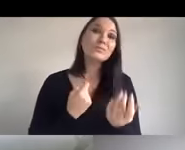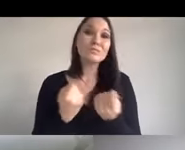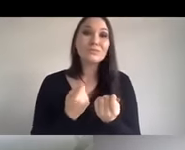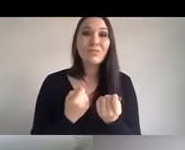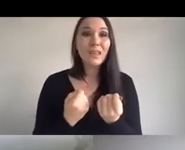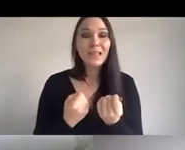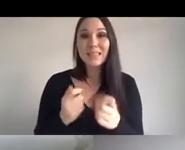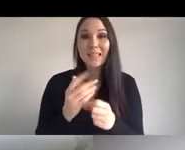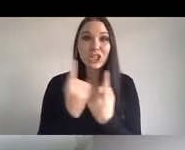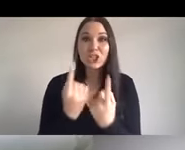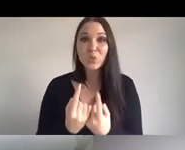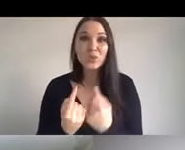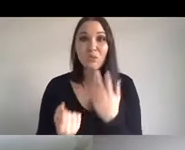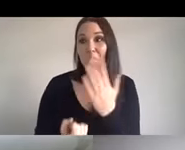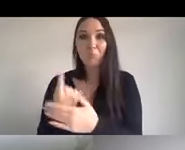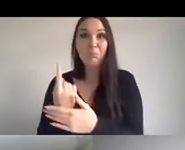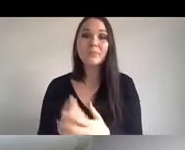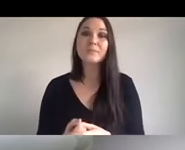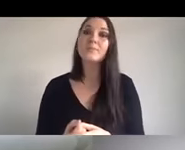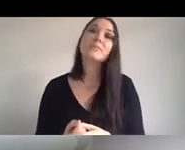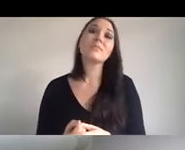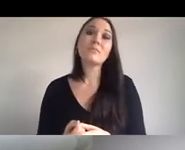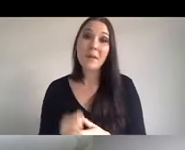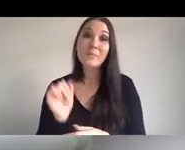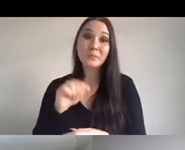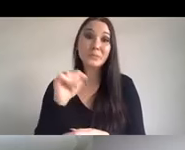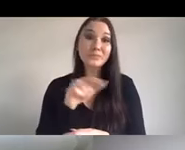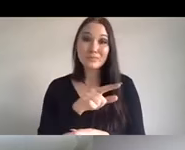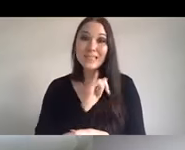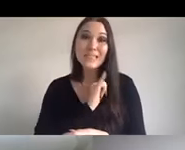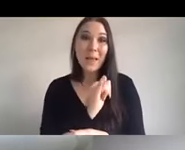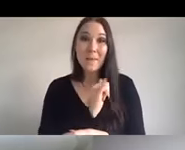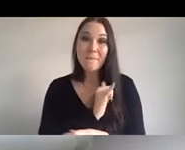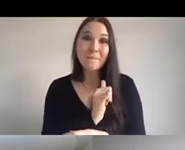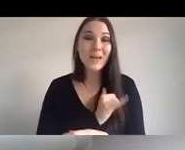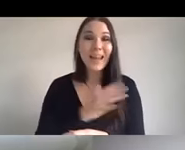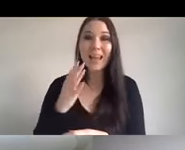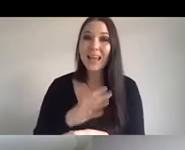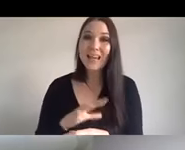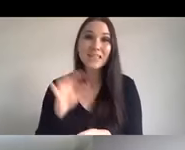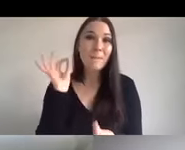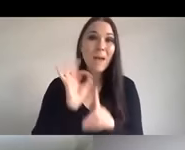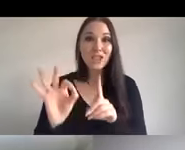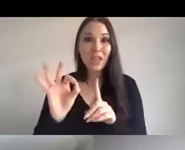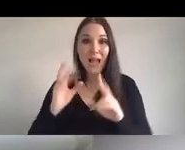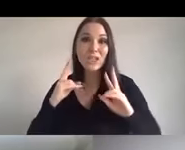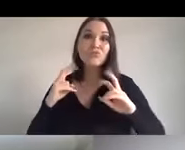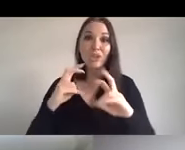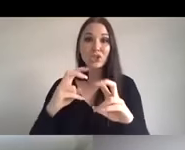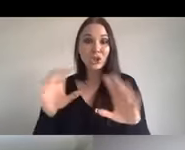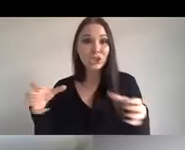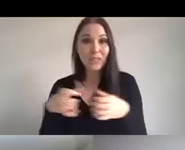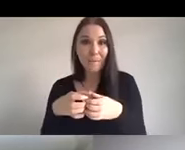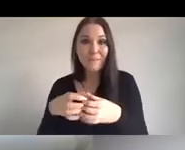scenarios? Yeah, Adam said it quite well. You do need a specialized research team for